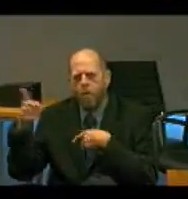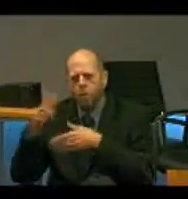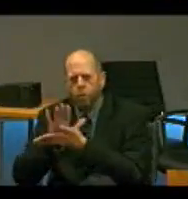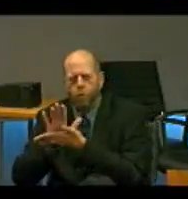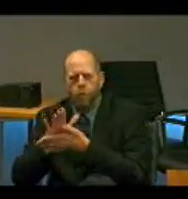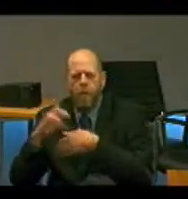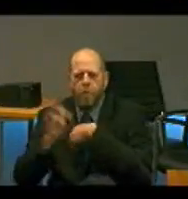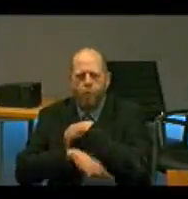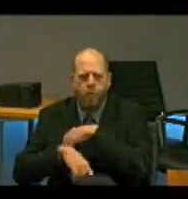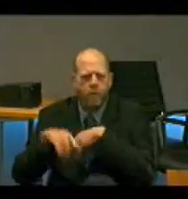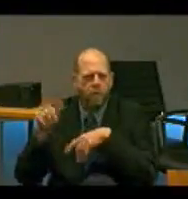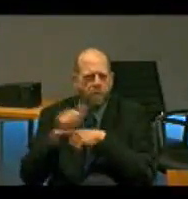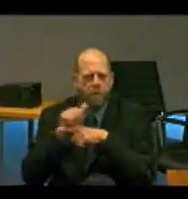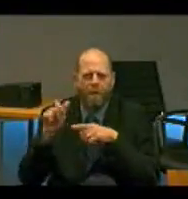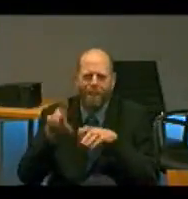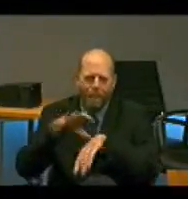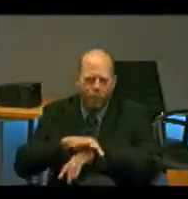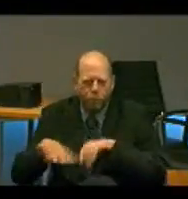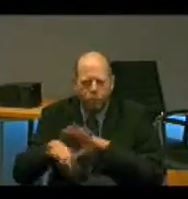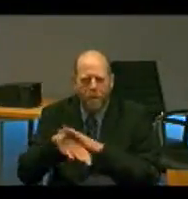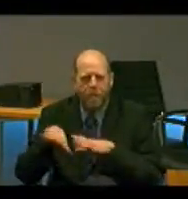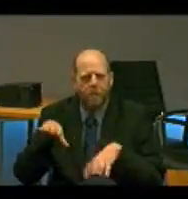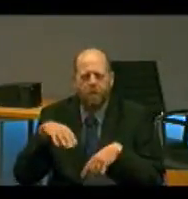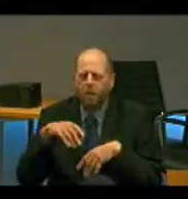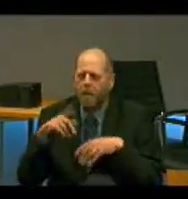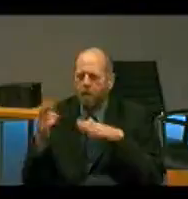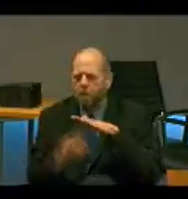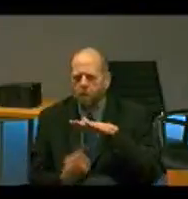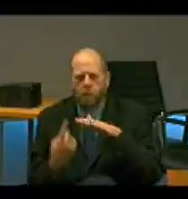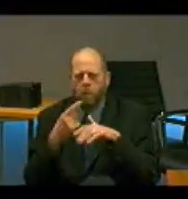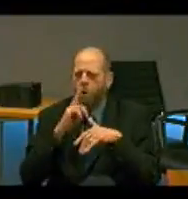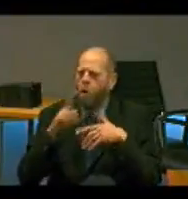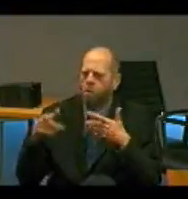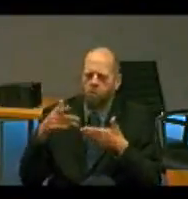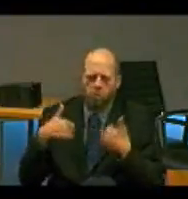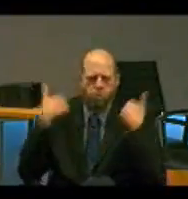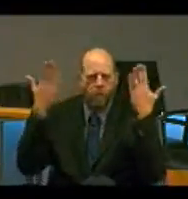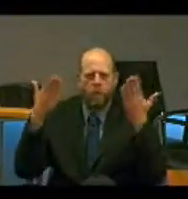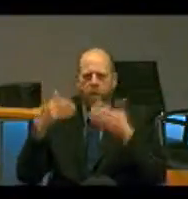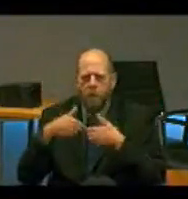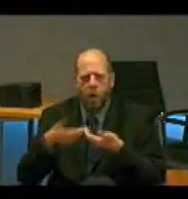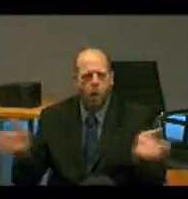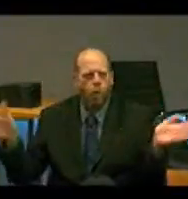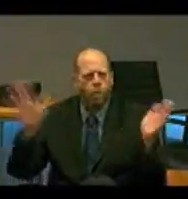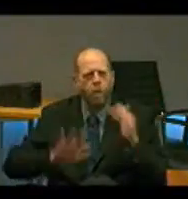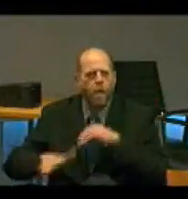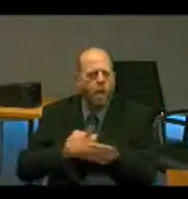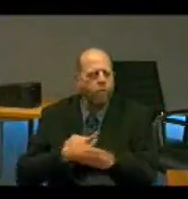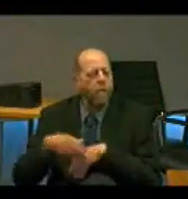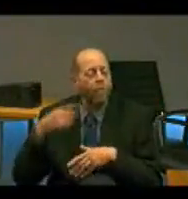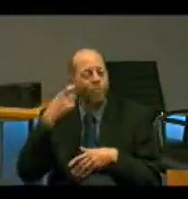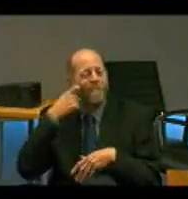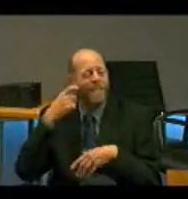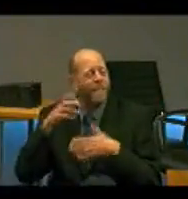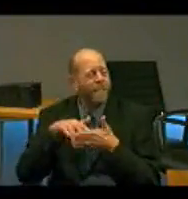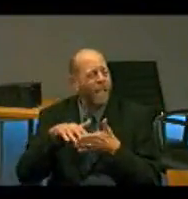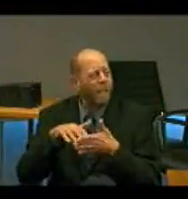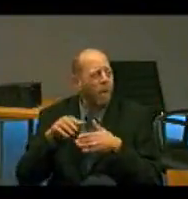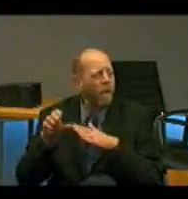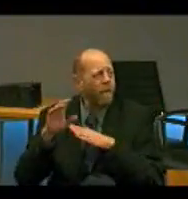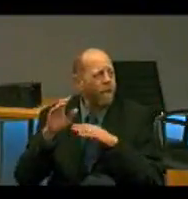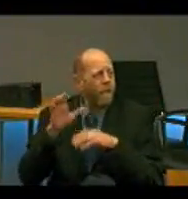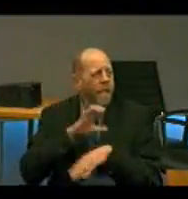discipline practices like restraint and seclusion are prevalent and widespread in schools across the country. In a recent study by the Council of State